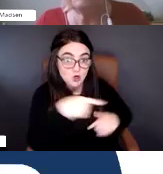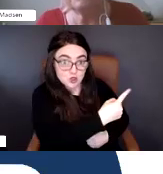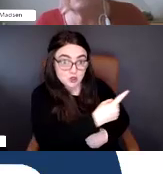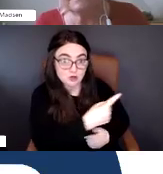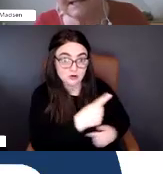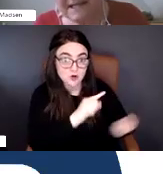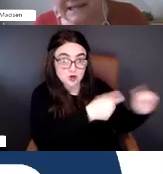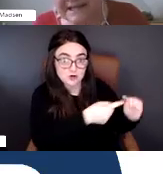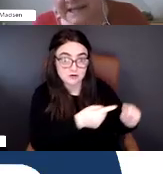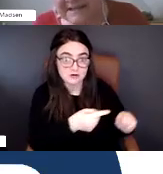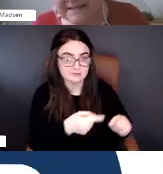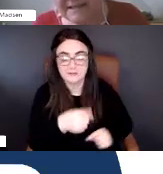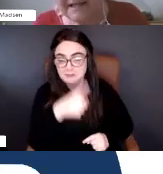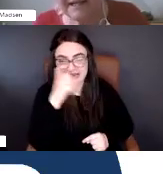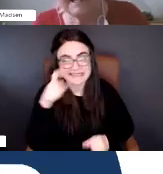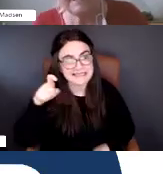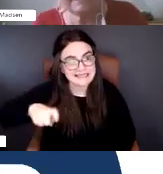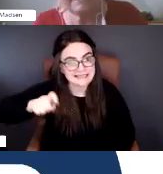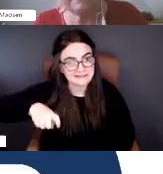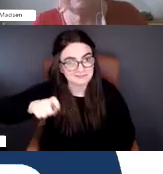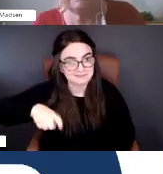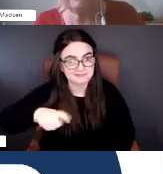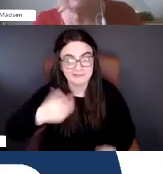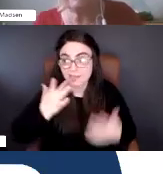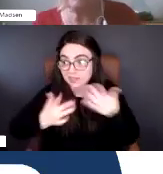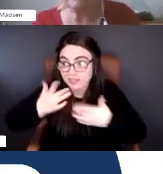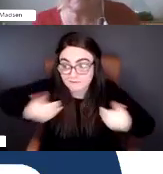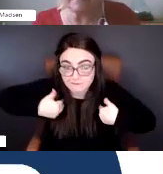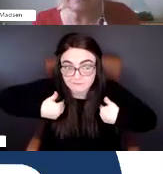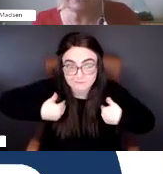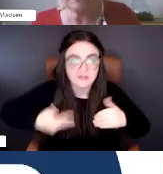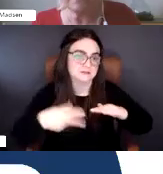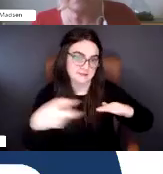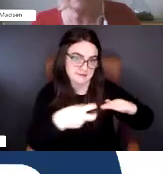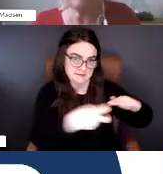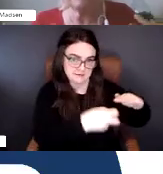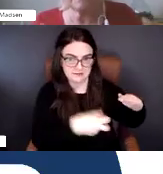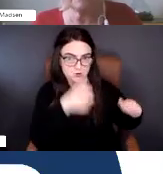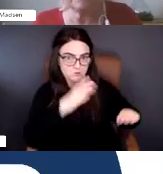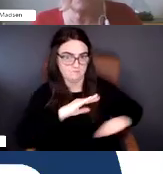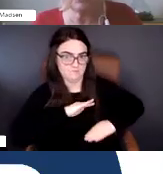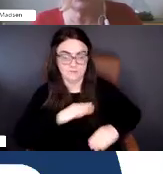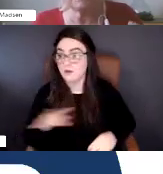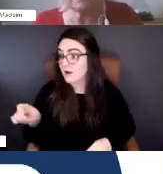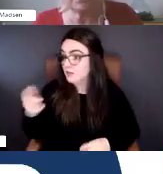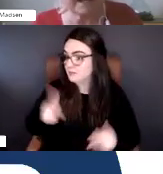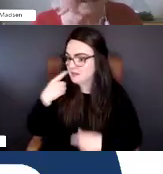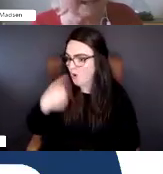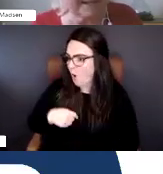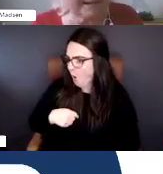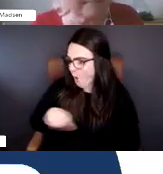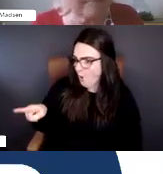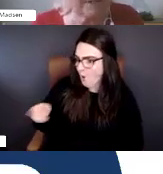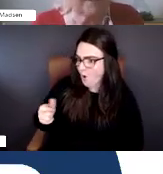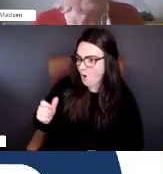they were doing it because they needed that. And the others were thinking it was because they were trying to aggress